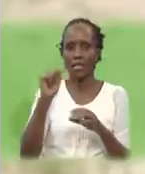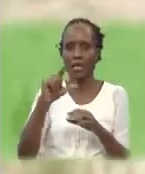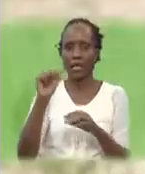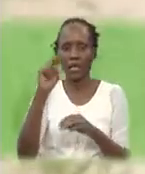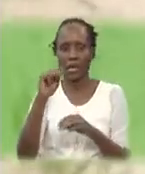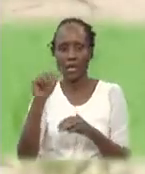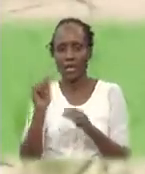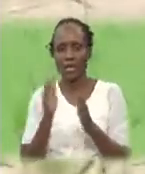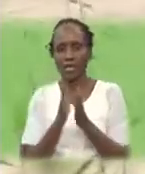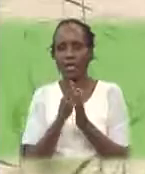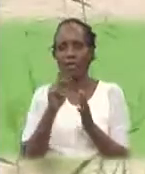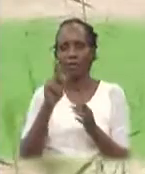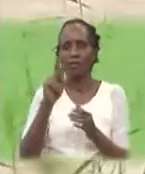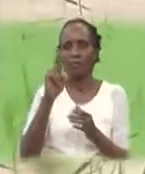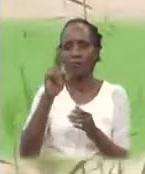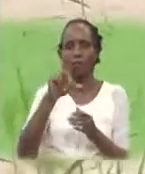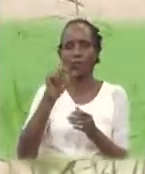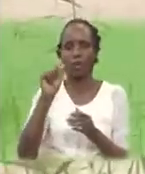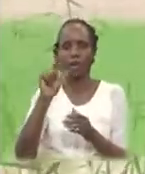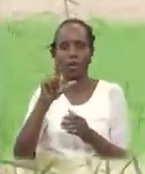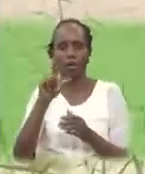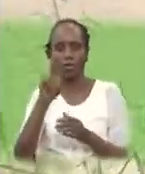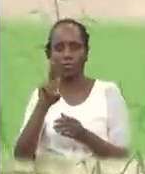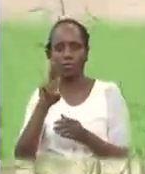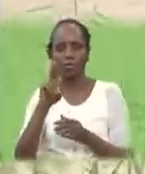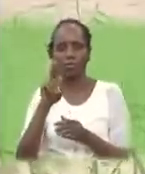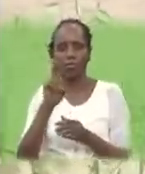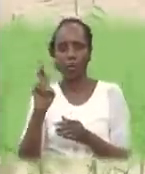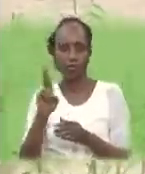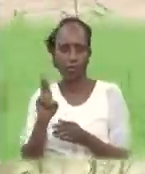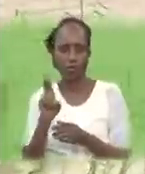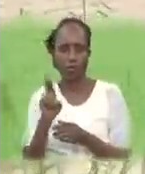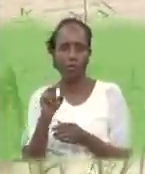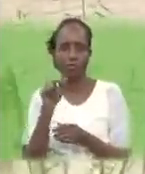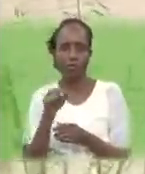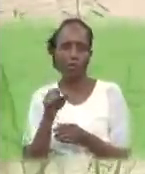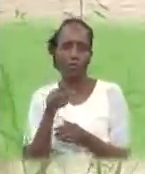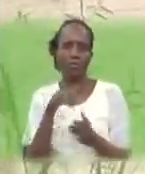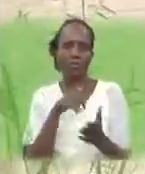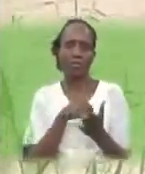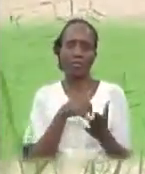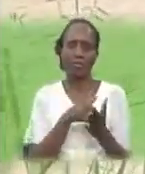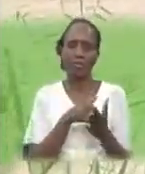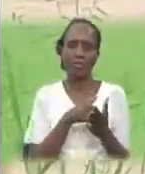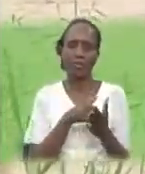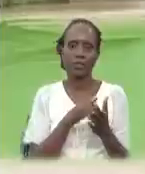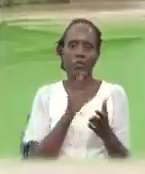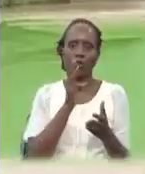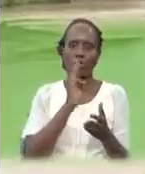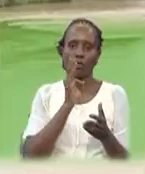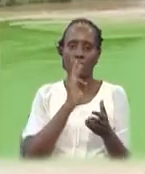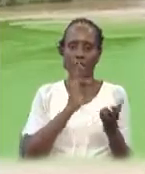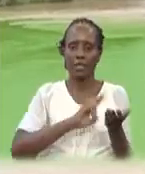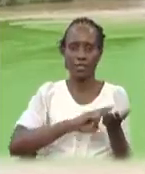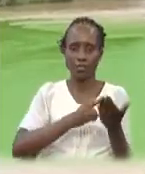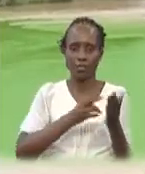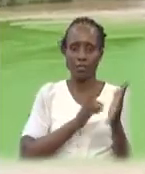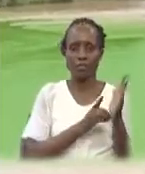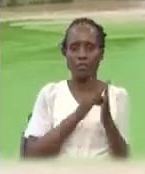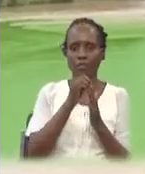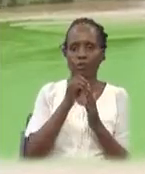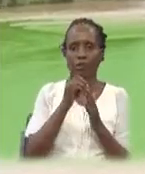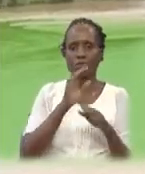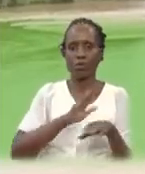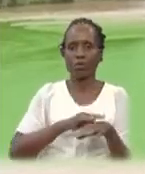the Galana and Kulalu ranches are successful. The project components shall include water